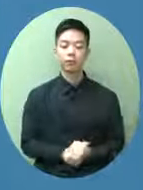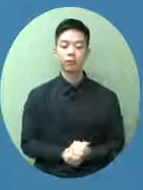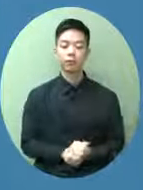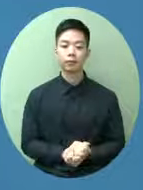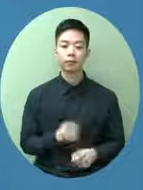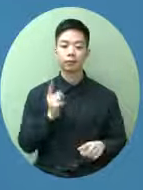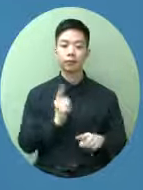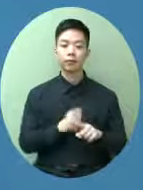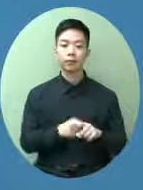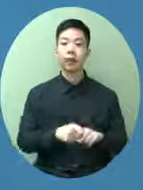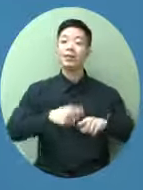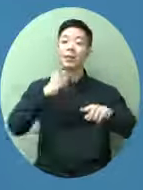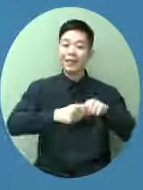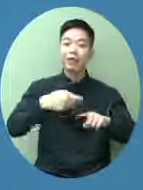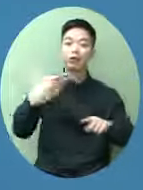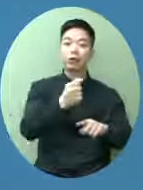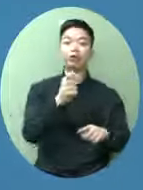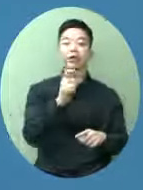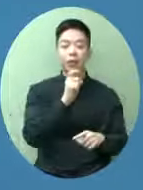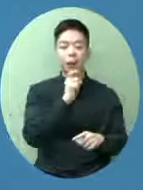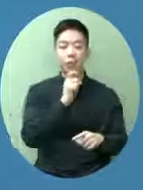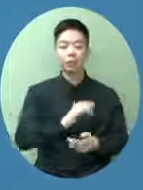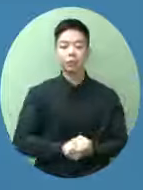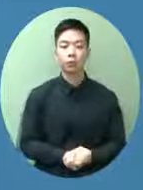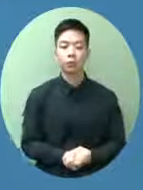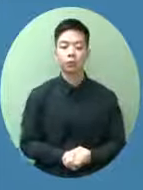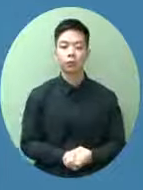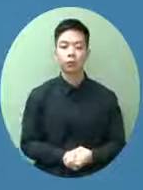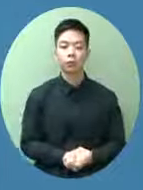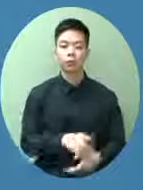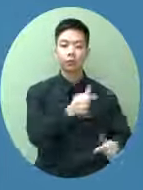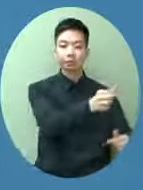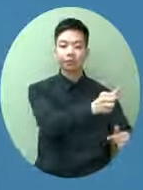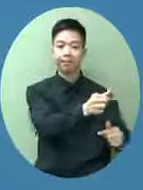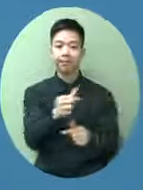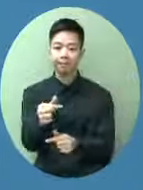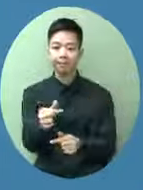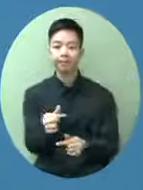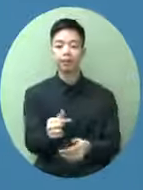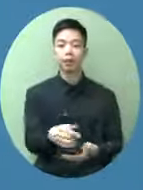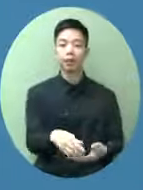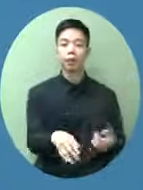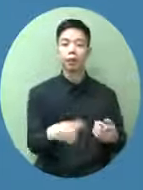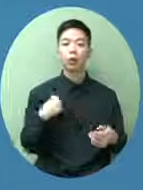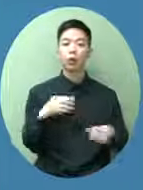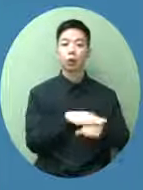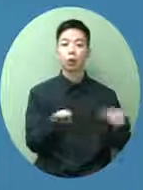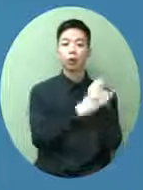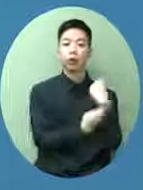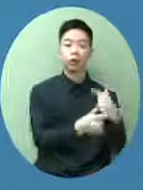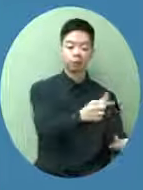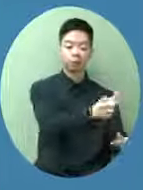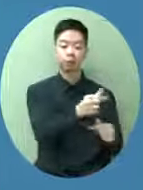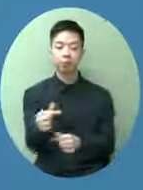it is to be fully implemented and used whenever necessaryto safeguard national securityand to stem out